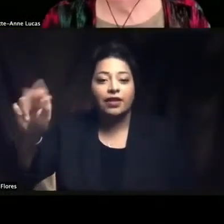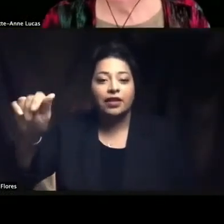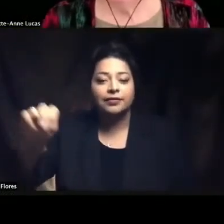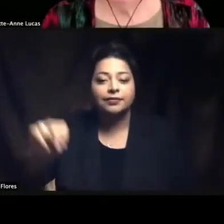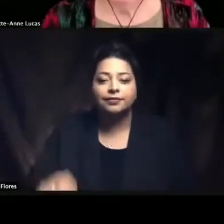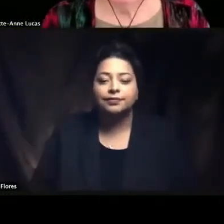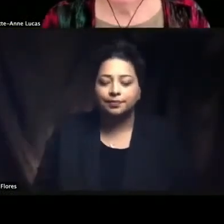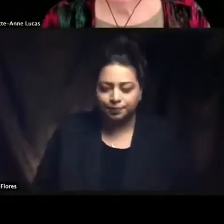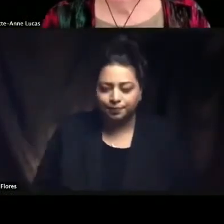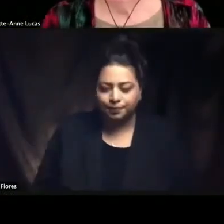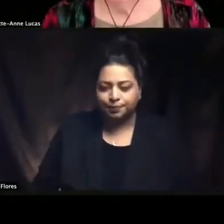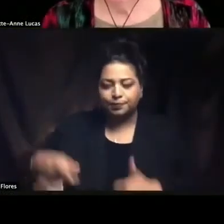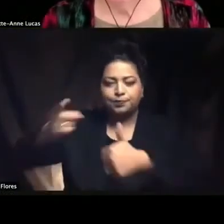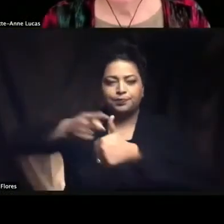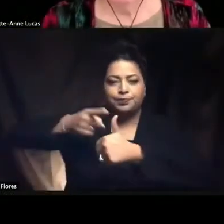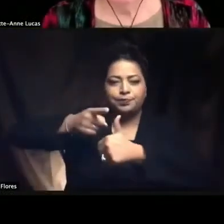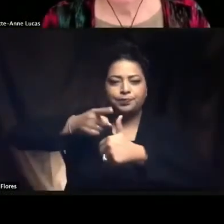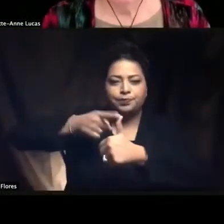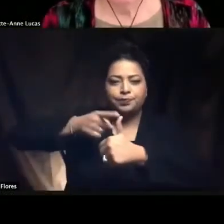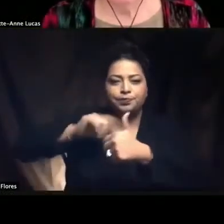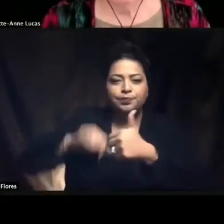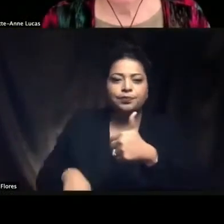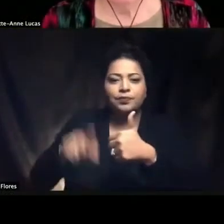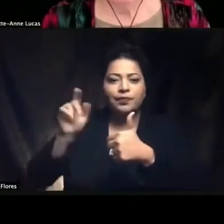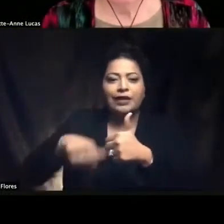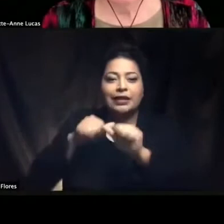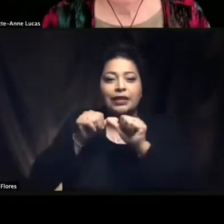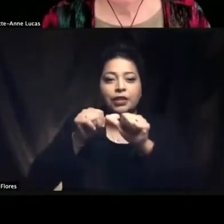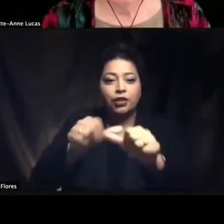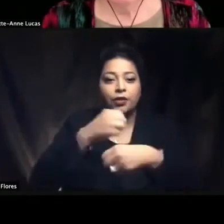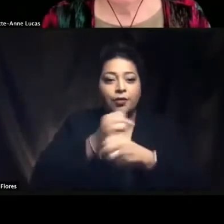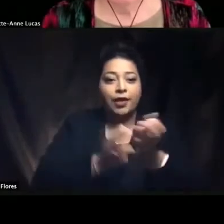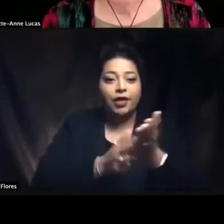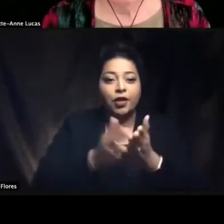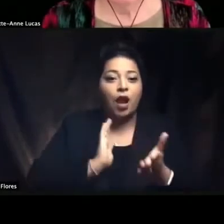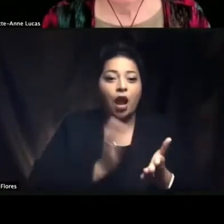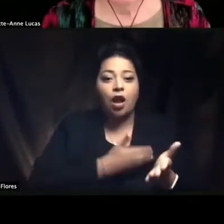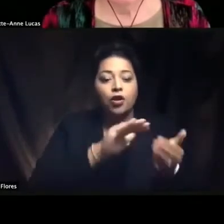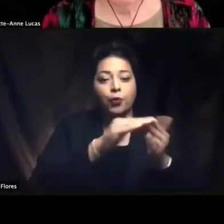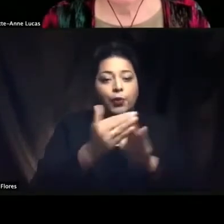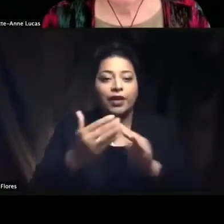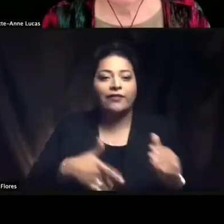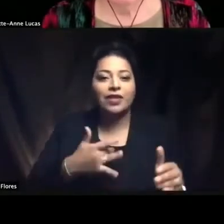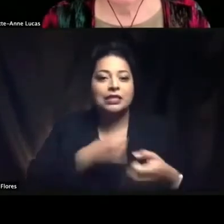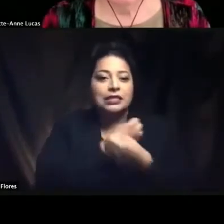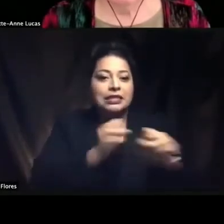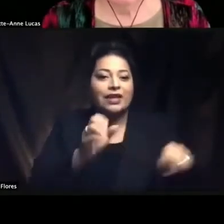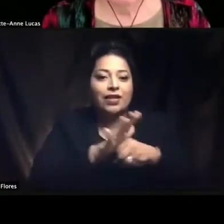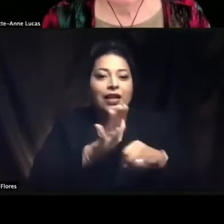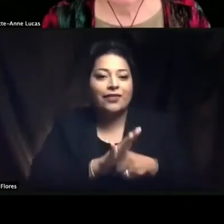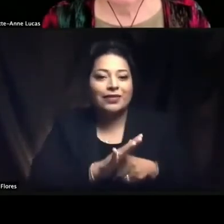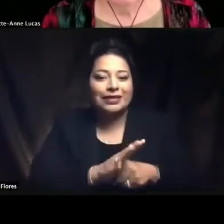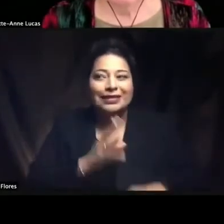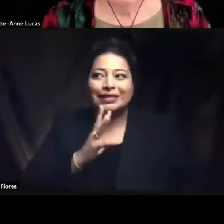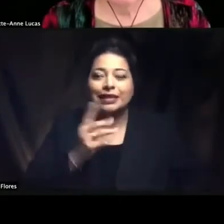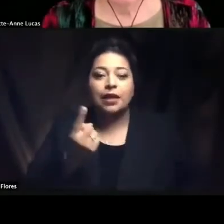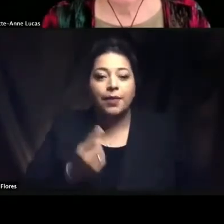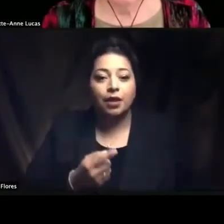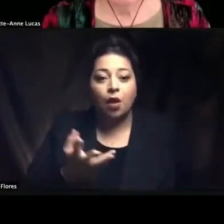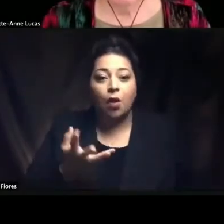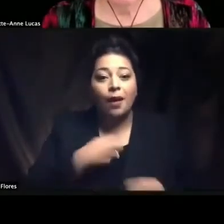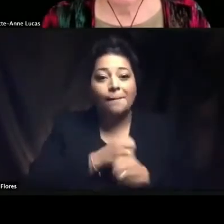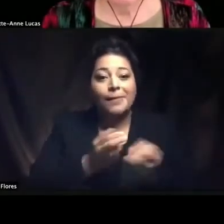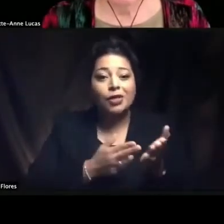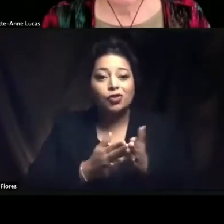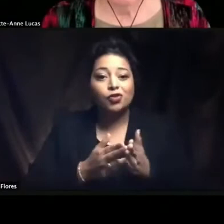So the first thing that we want to do is continue to make sure that our community feels safe enough to speak out. We want to make sure that their voices are